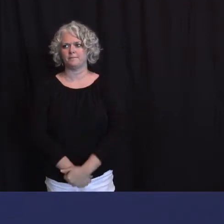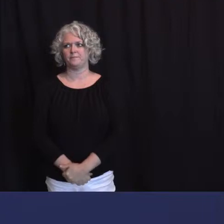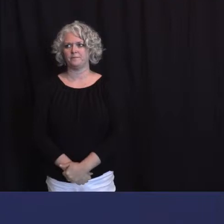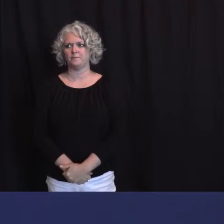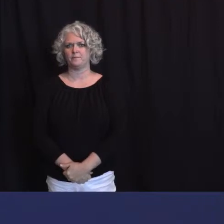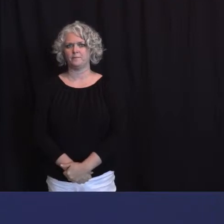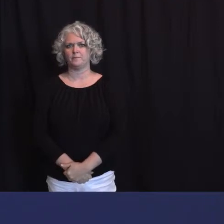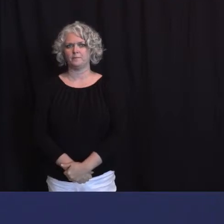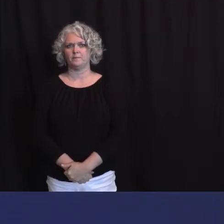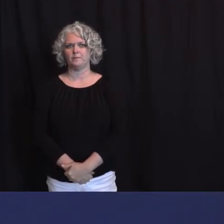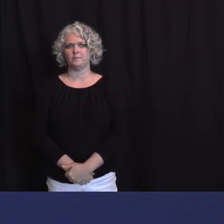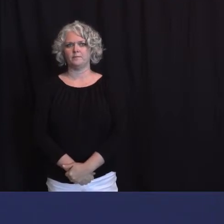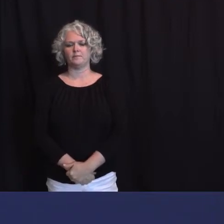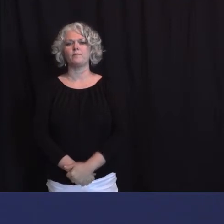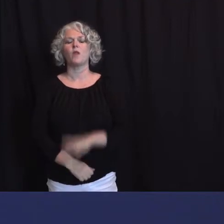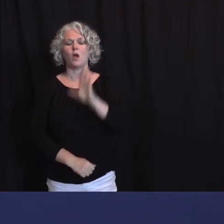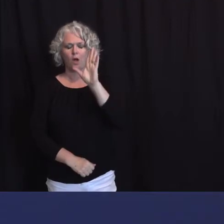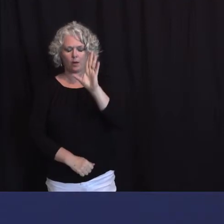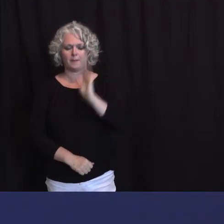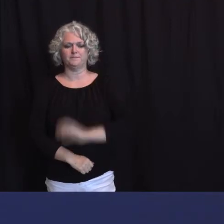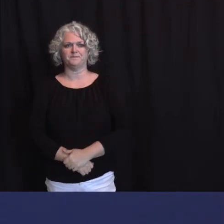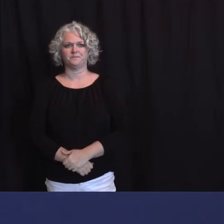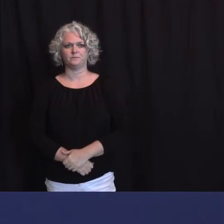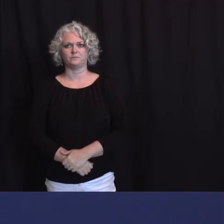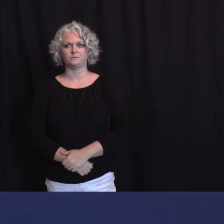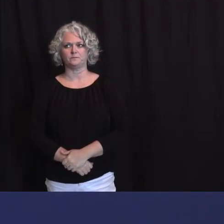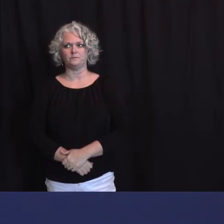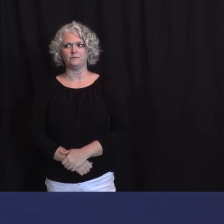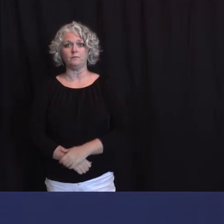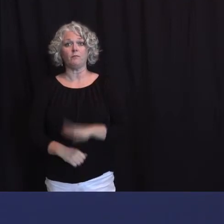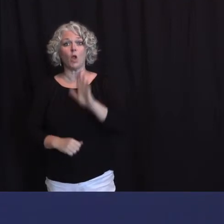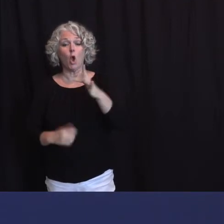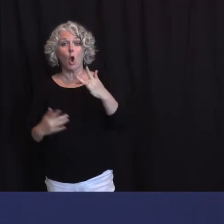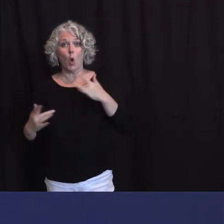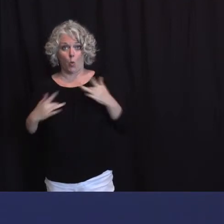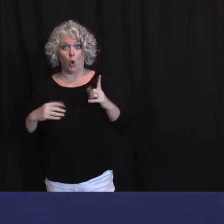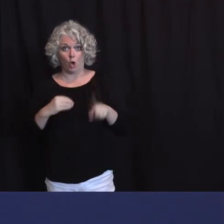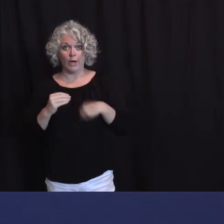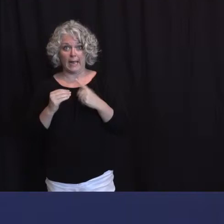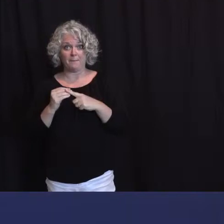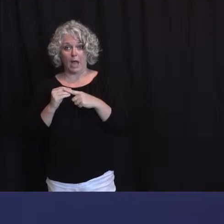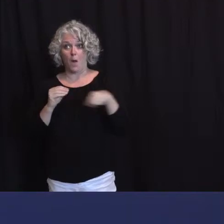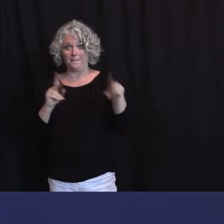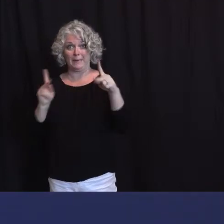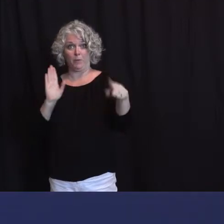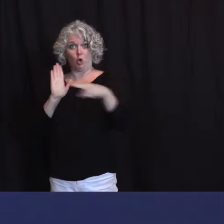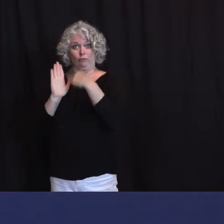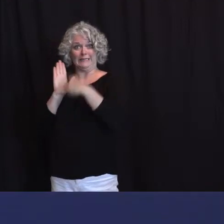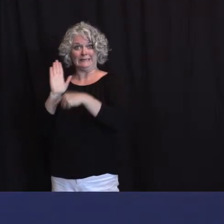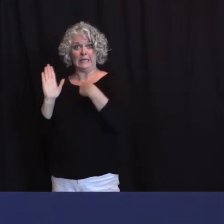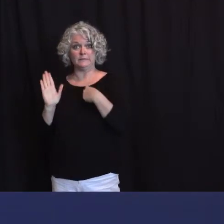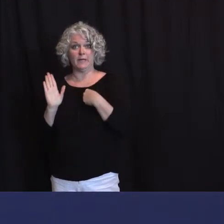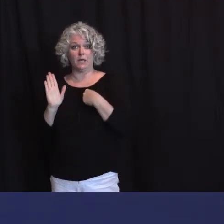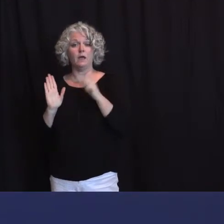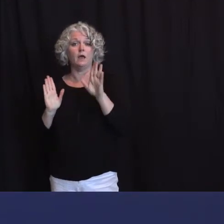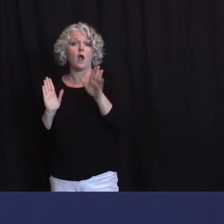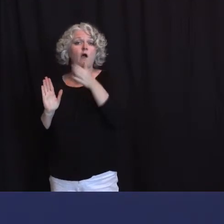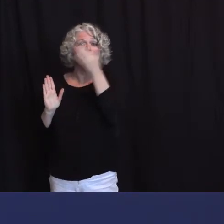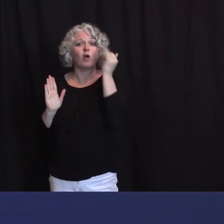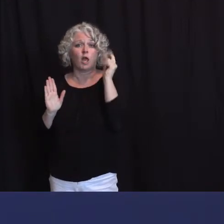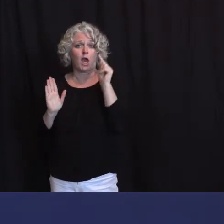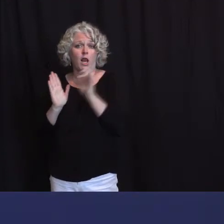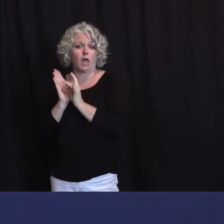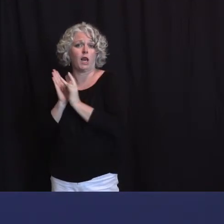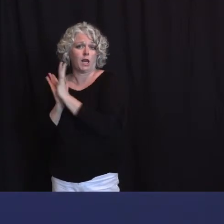leaving out Commissioner Hicks for a second, worrying about criticism from my adversaries, I think you probably know by now, is not on the list of factors